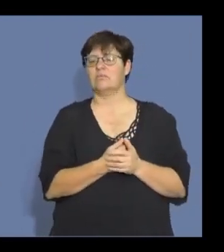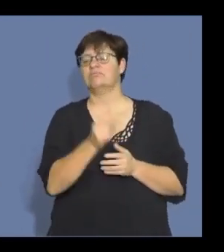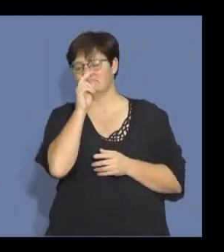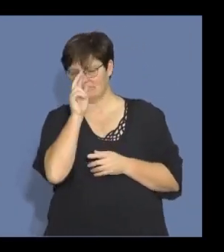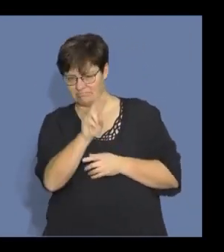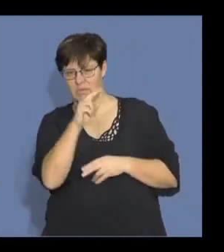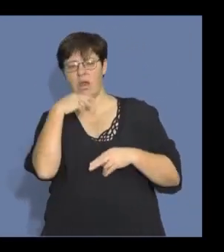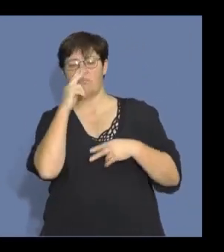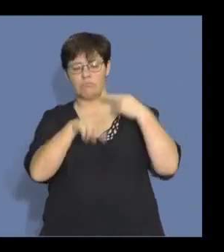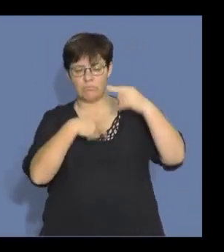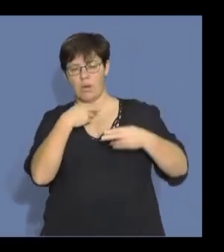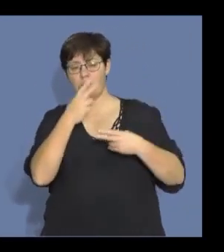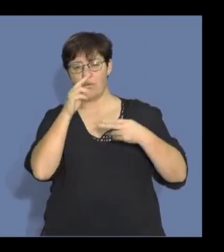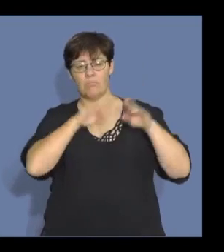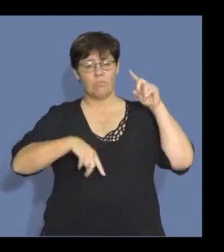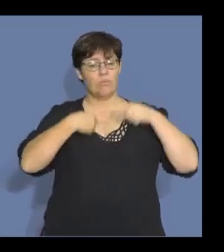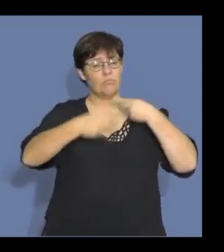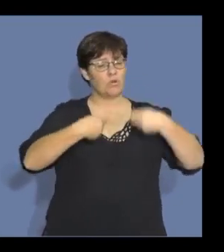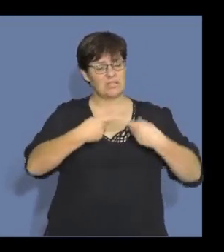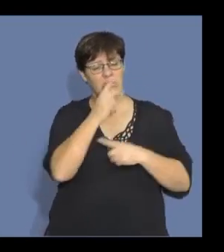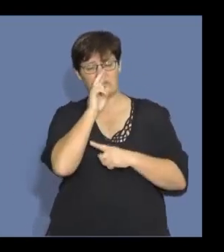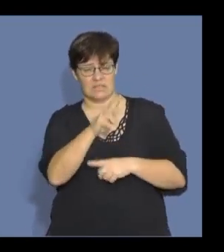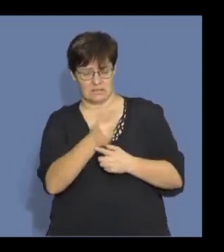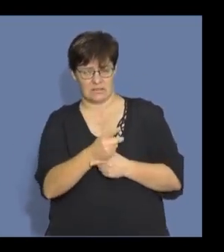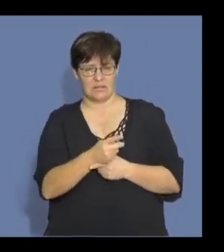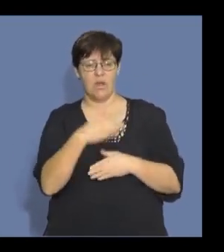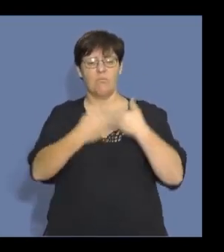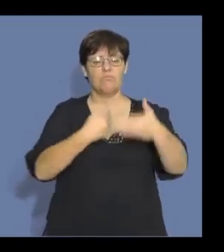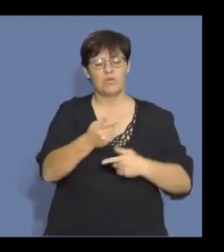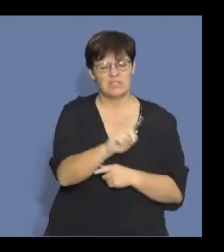overview these processes. A process called combustion,